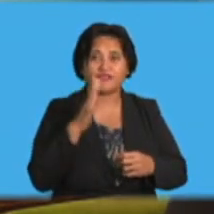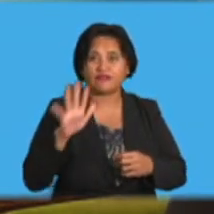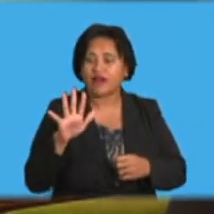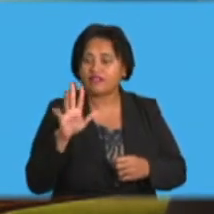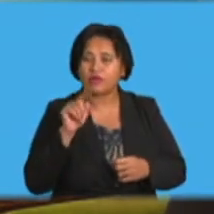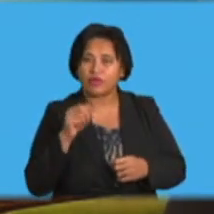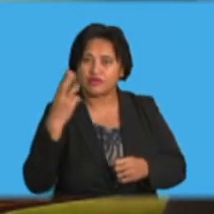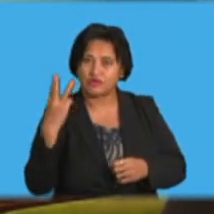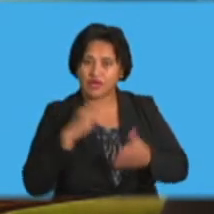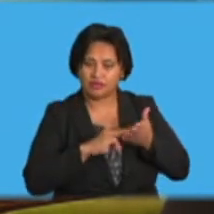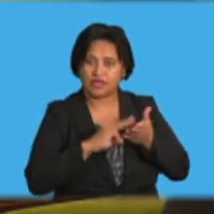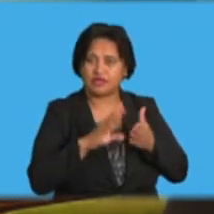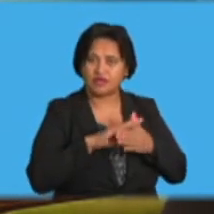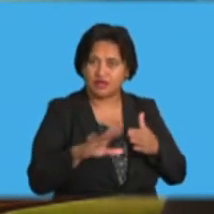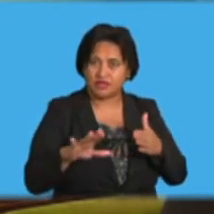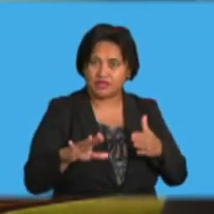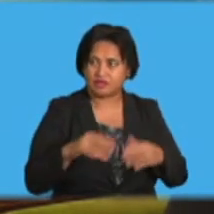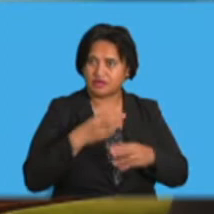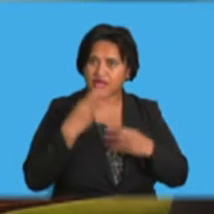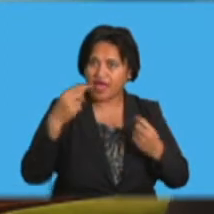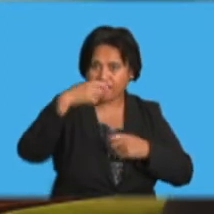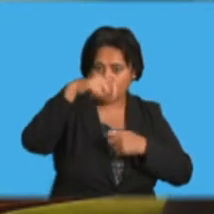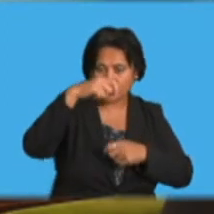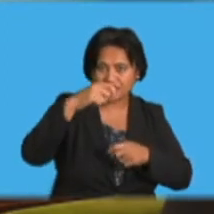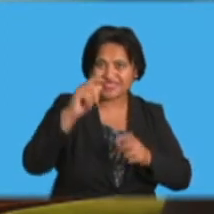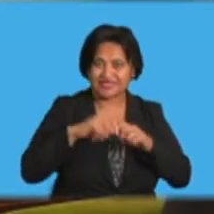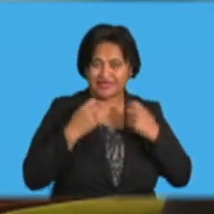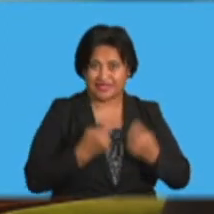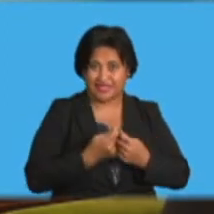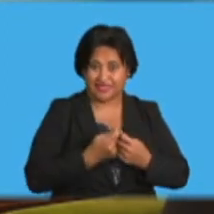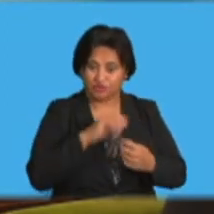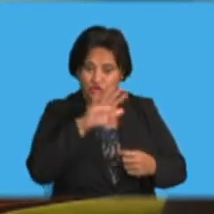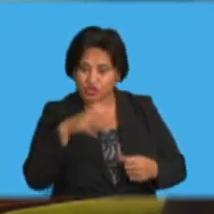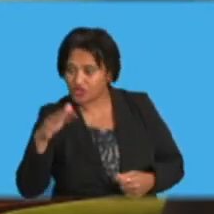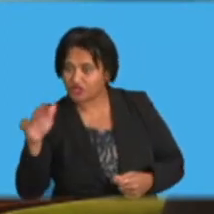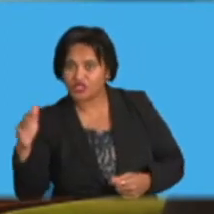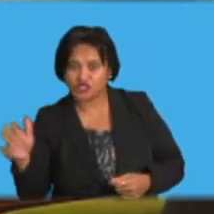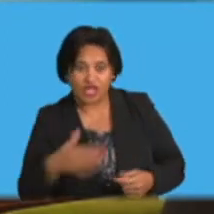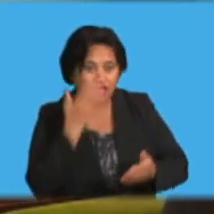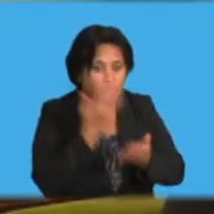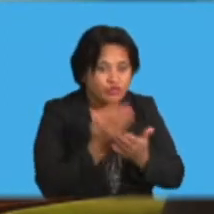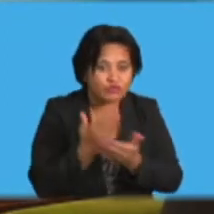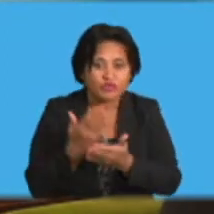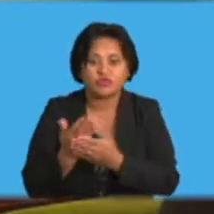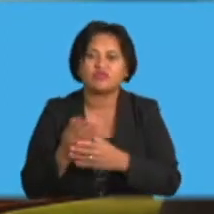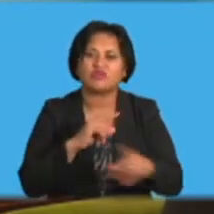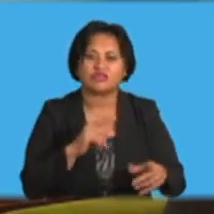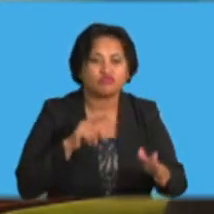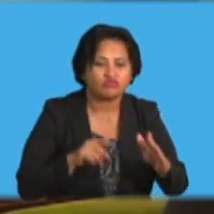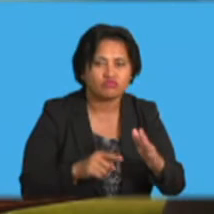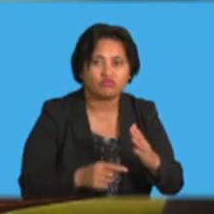million. We have our audit teams from the Ministry of Economy, Madam Speaker, undertaking random verification spot audits for households